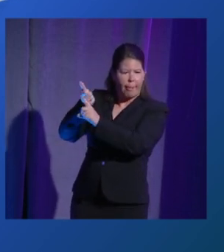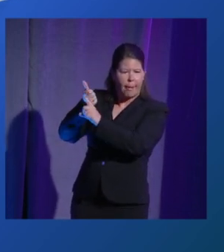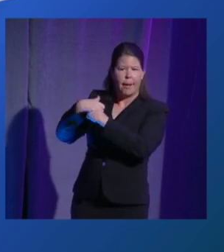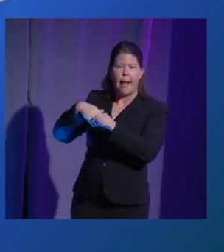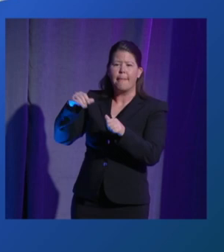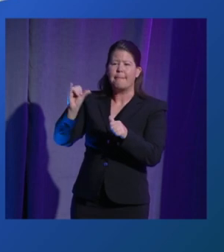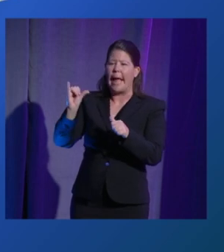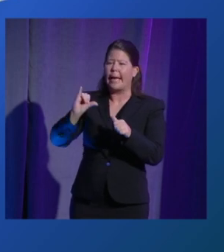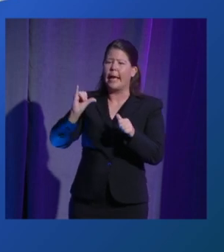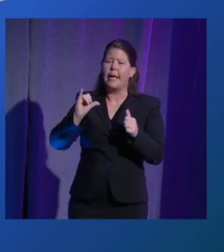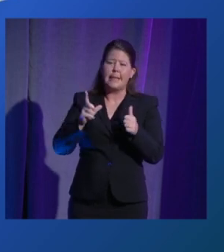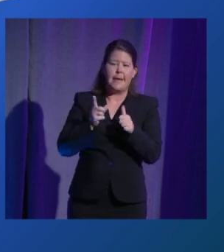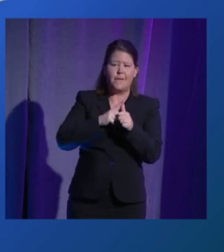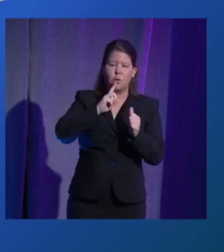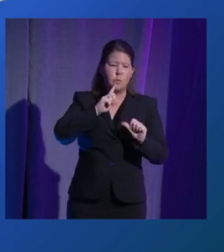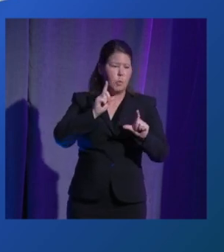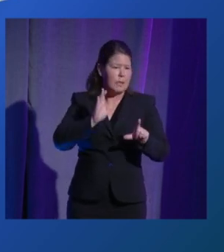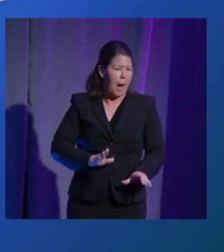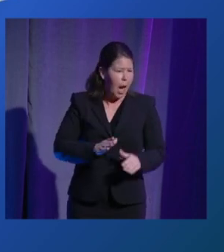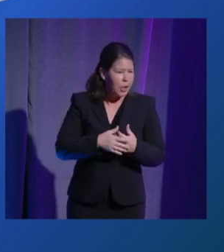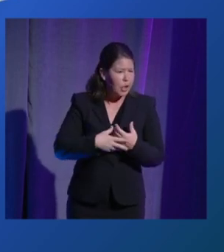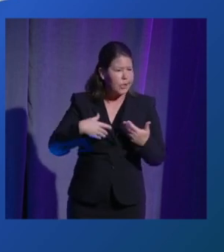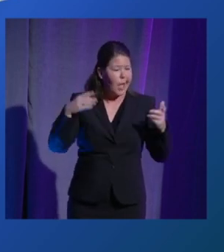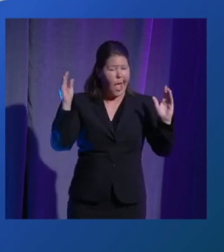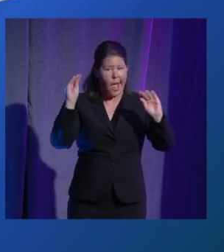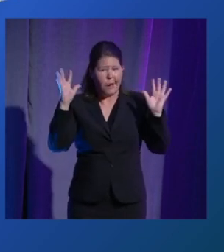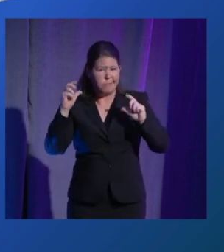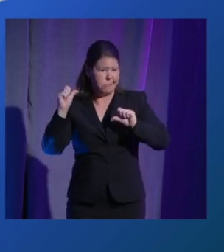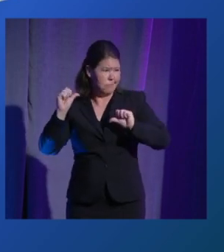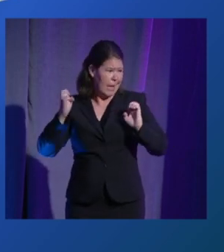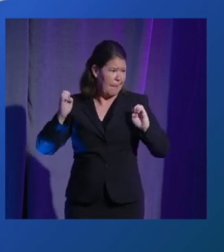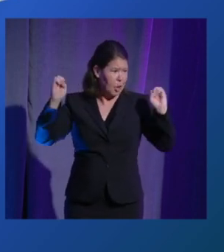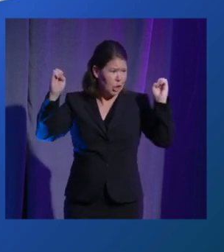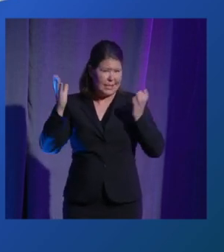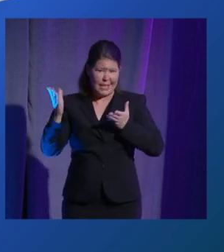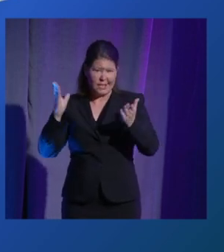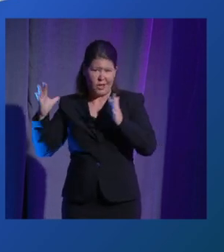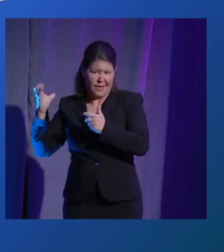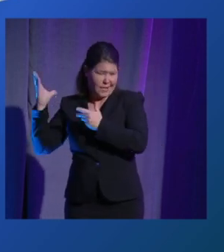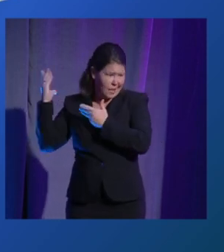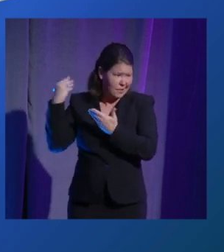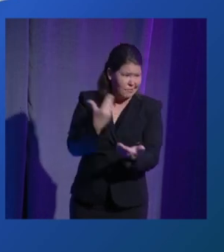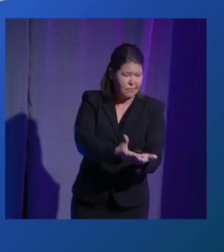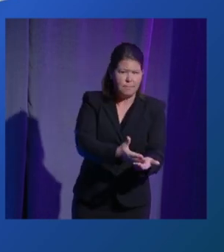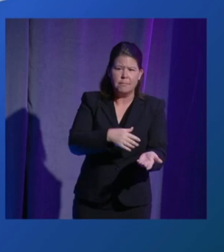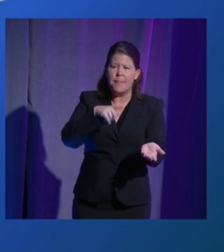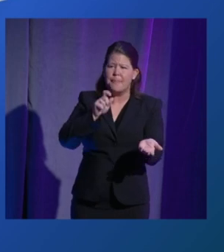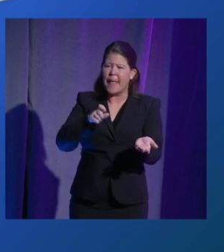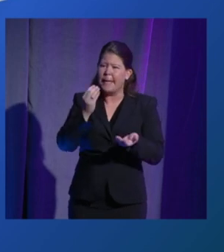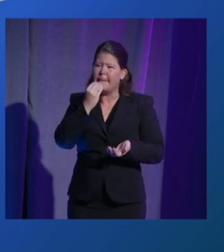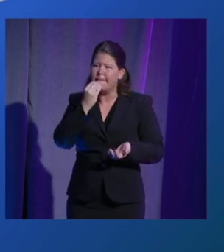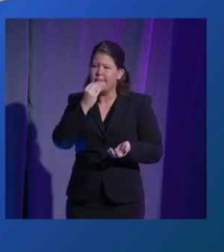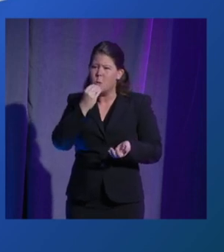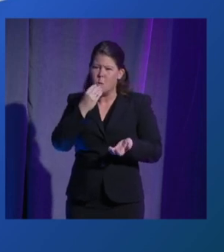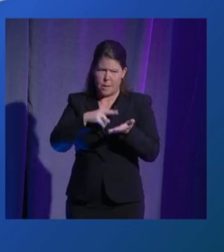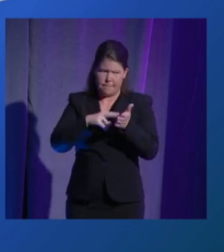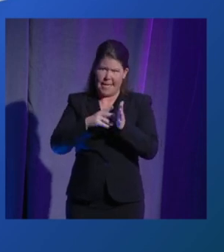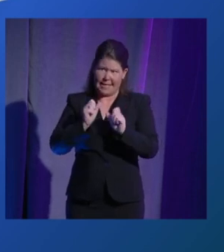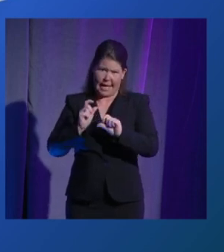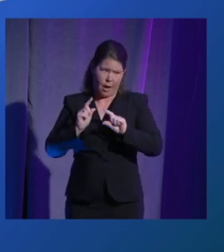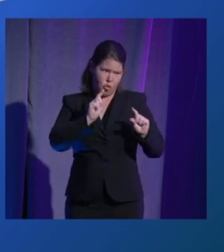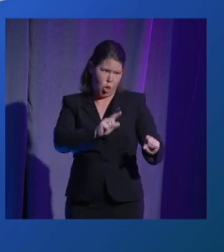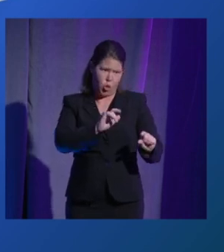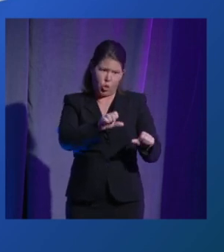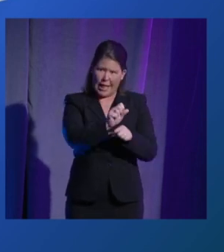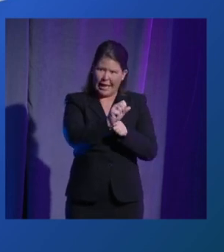you know you talk about recovery response they need tools that can help them to be able to attend to those situations in time up